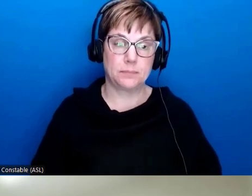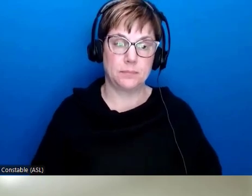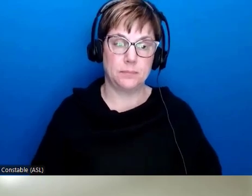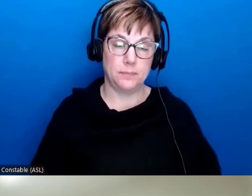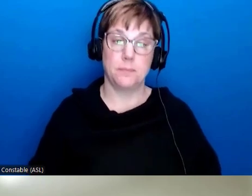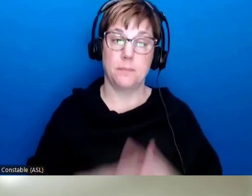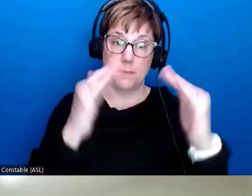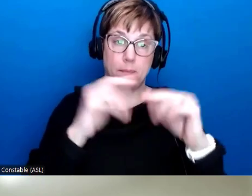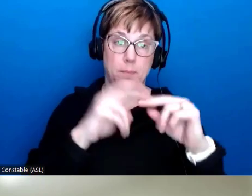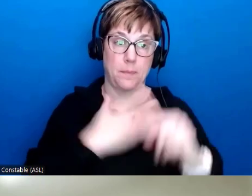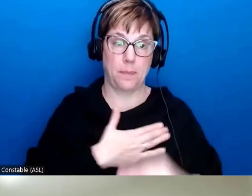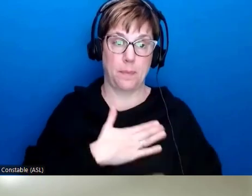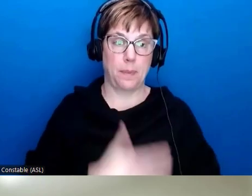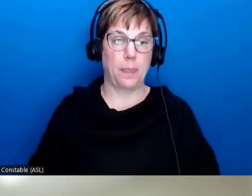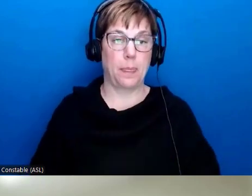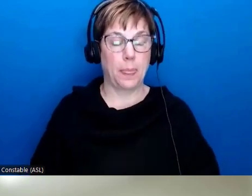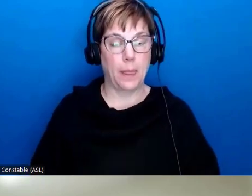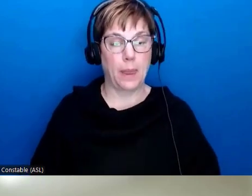Next slide, please.